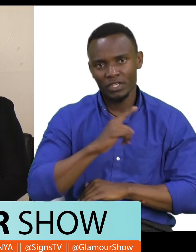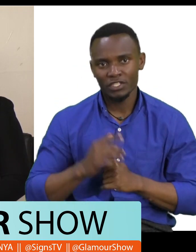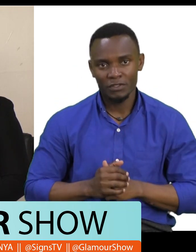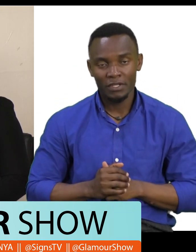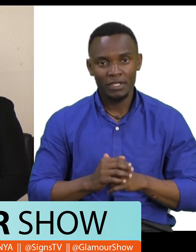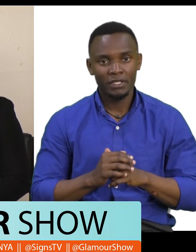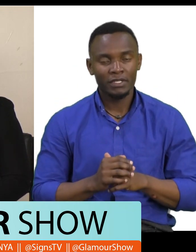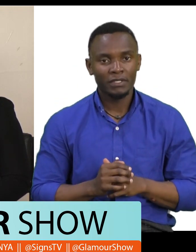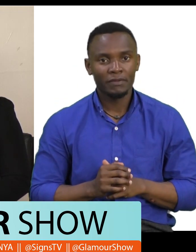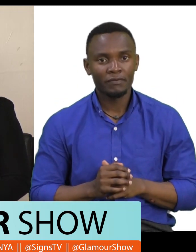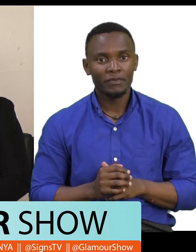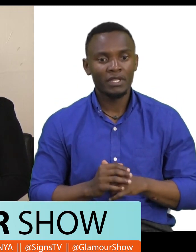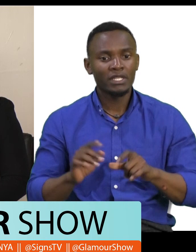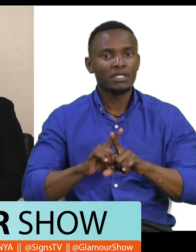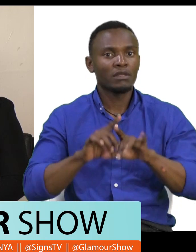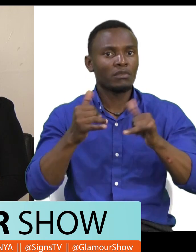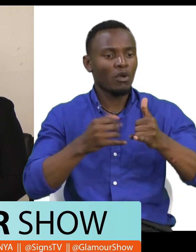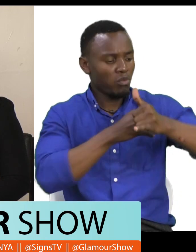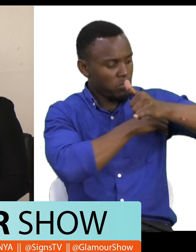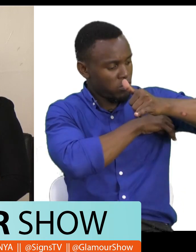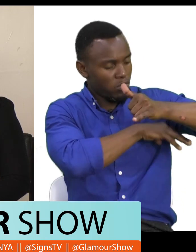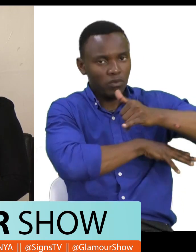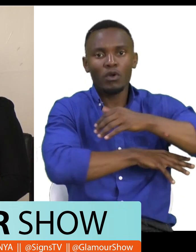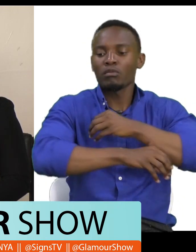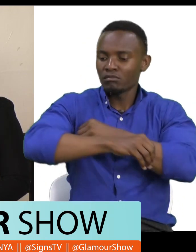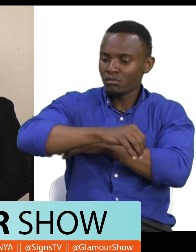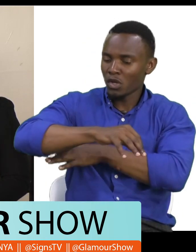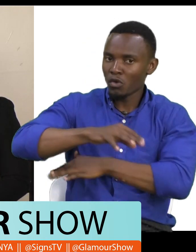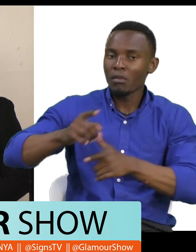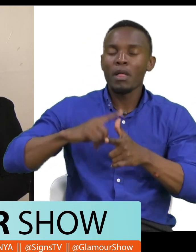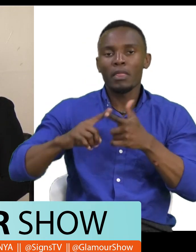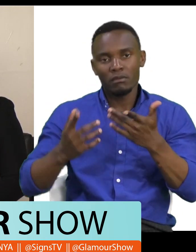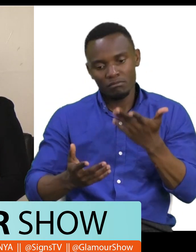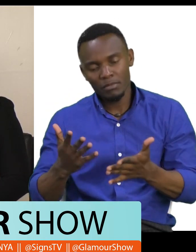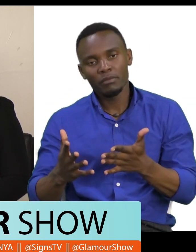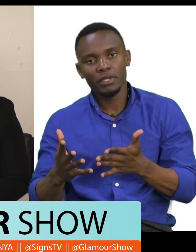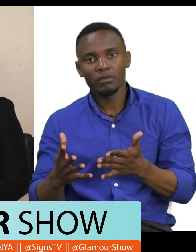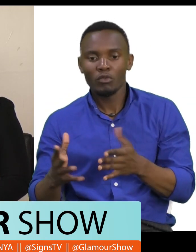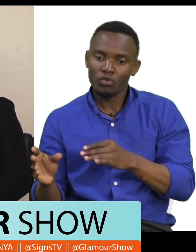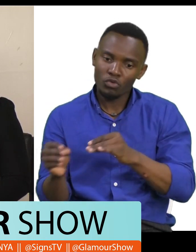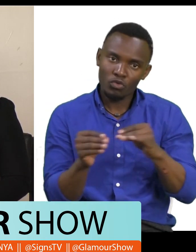hair, you can get that it now grows. Then you can maybe go